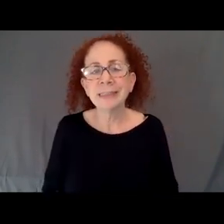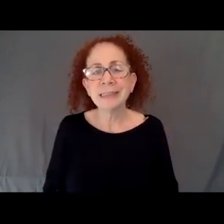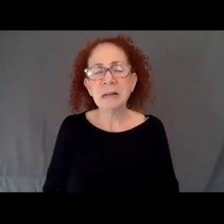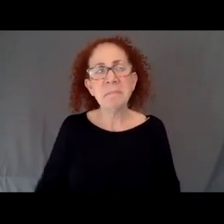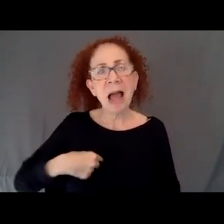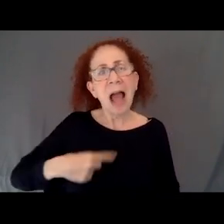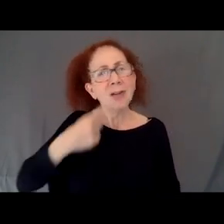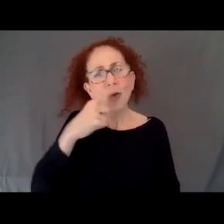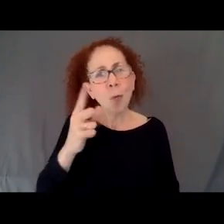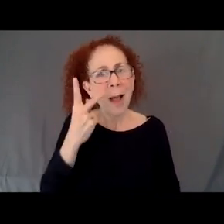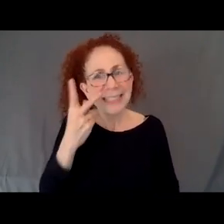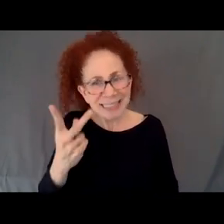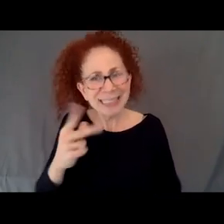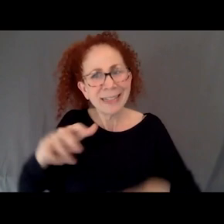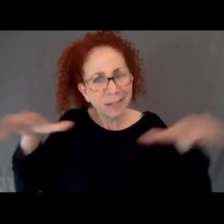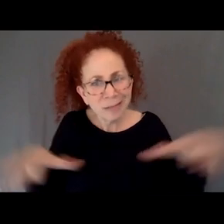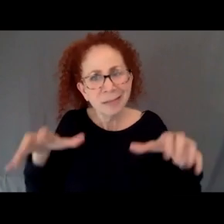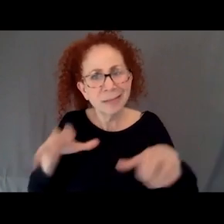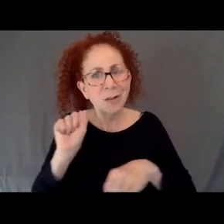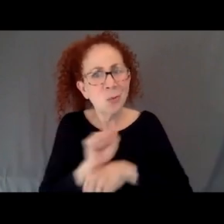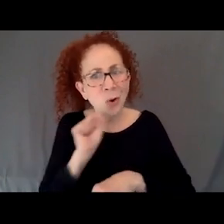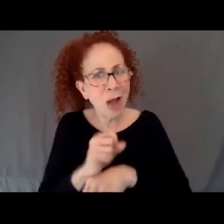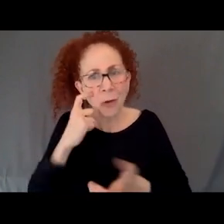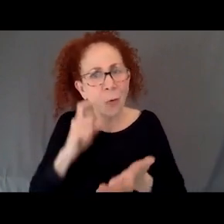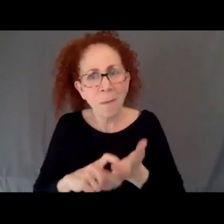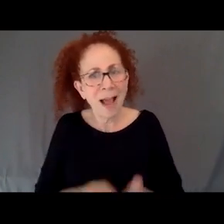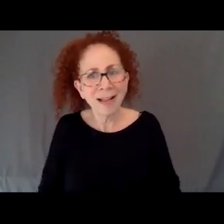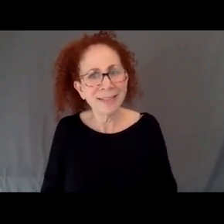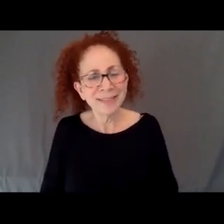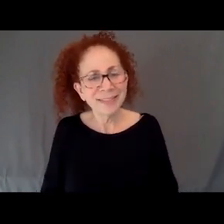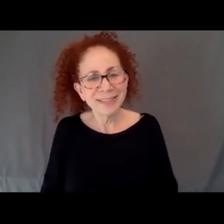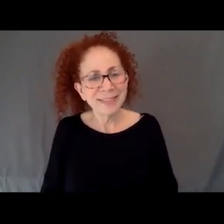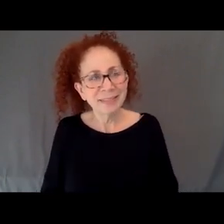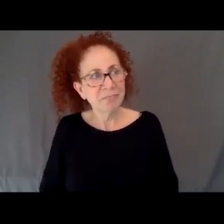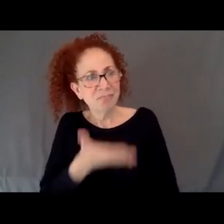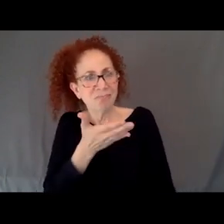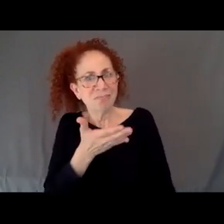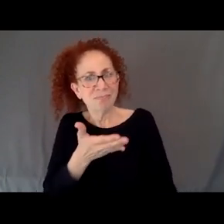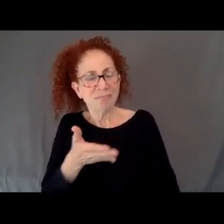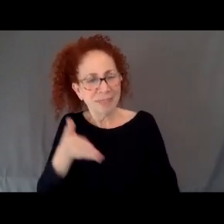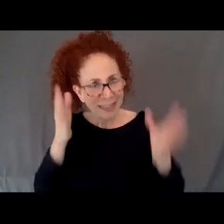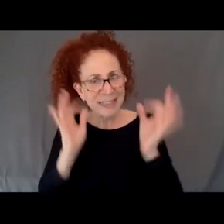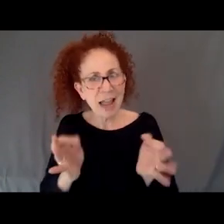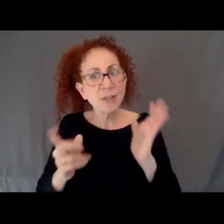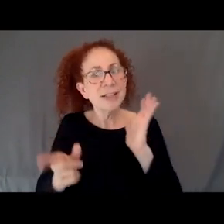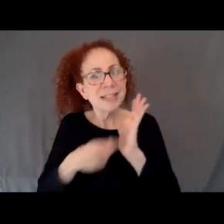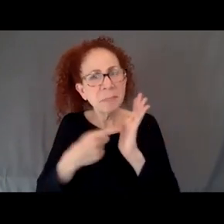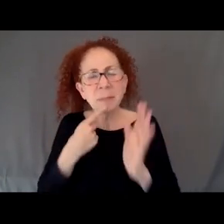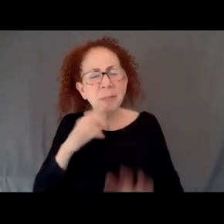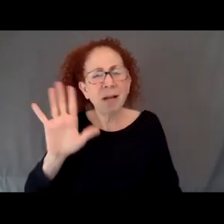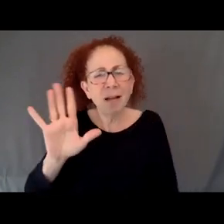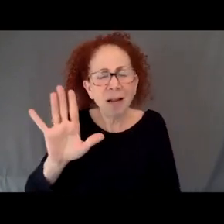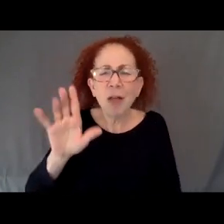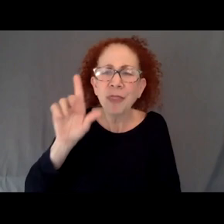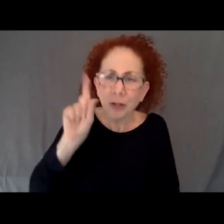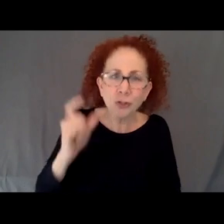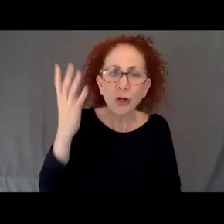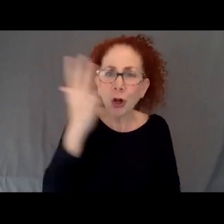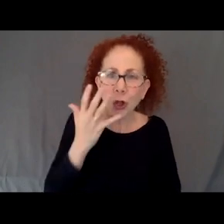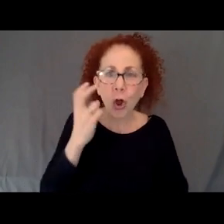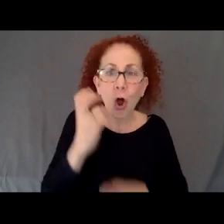I don't mind seeing the work, right? I don't mind. I definitely think there are moments where I'm like, no, that should look